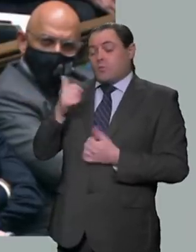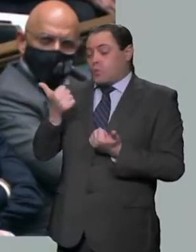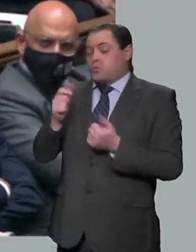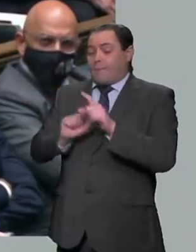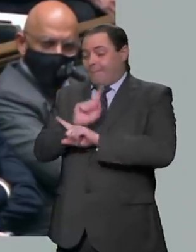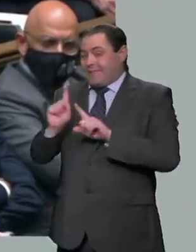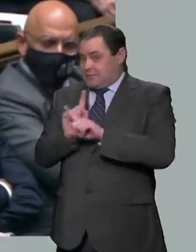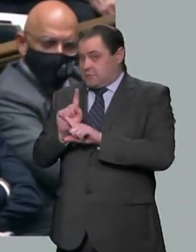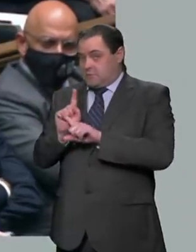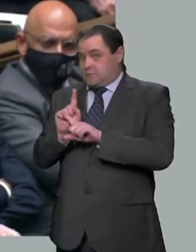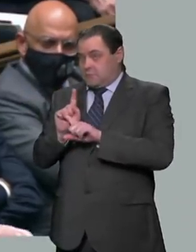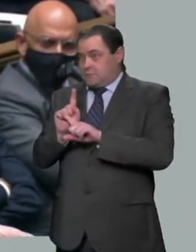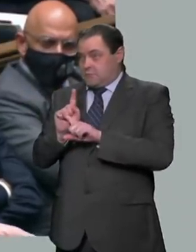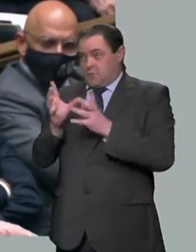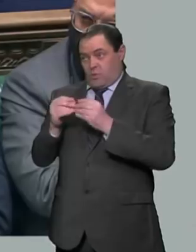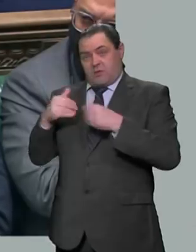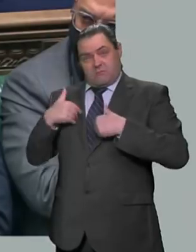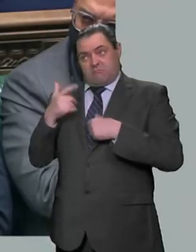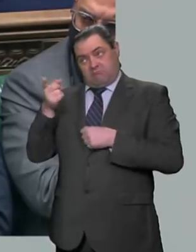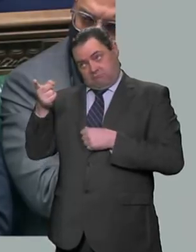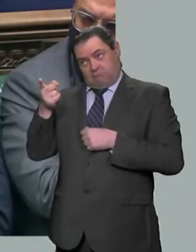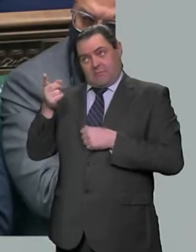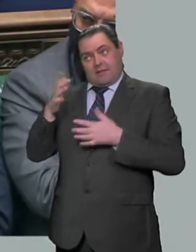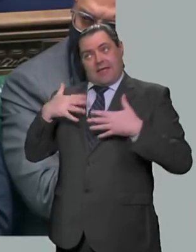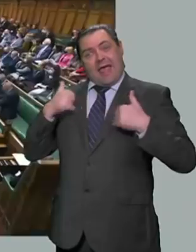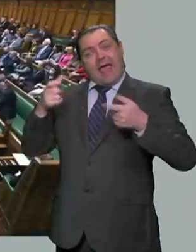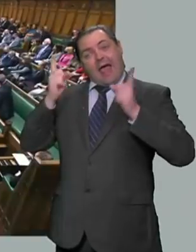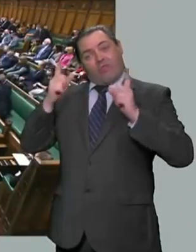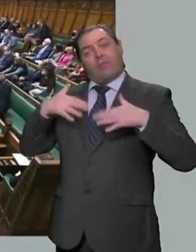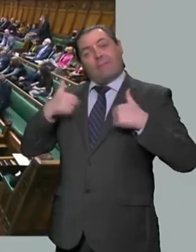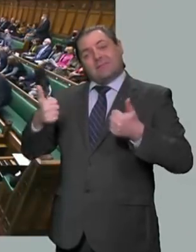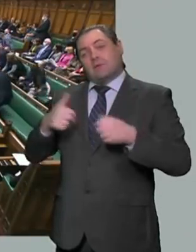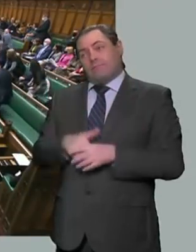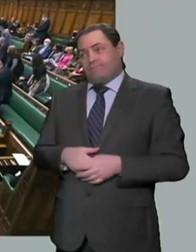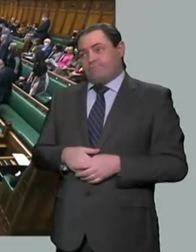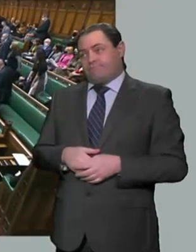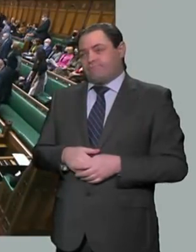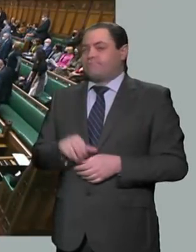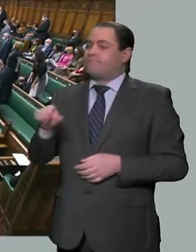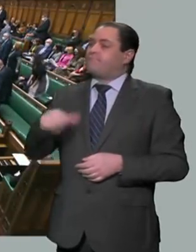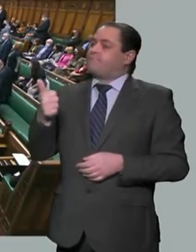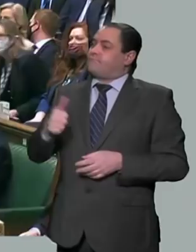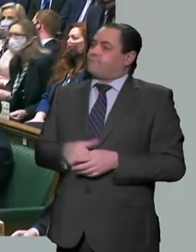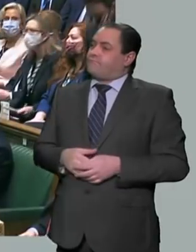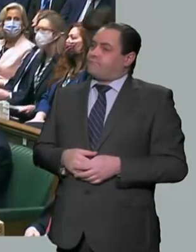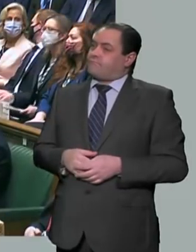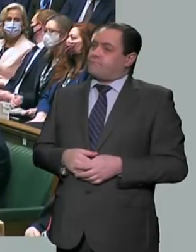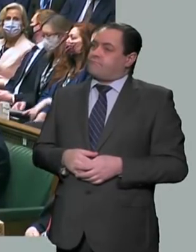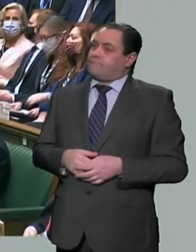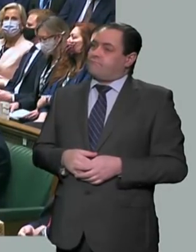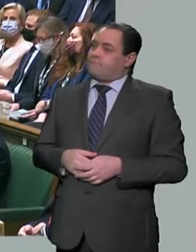as soon as it can be arranged with my Right Honourable friend, the Secretary of State for Health. Dr. Caroline Johnson. Thank you, Mr.